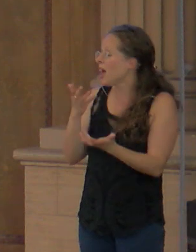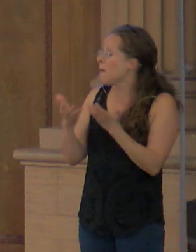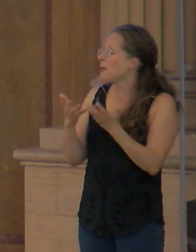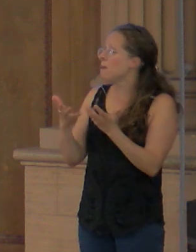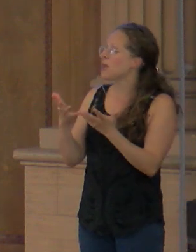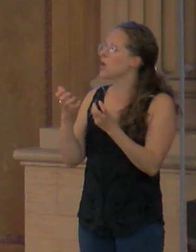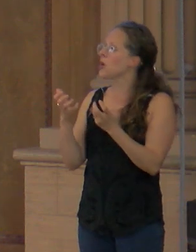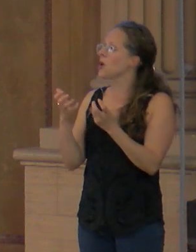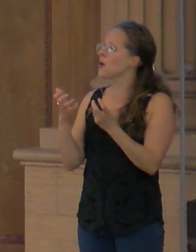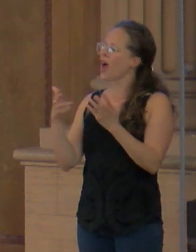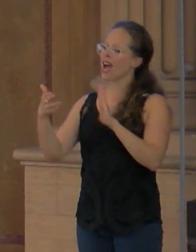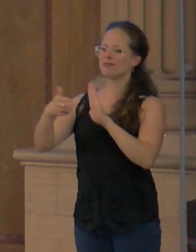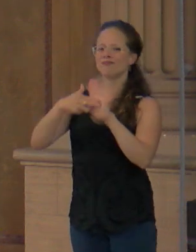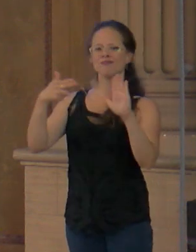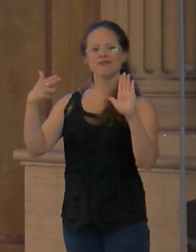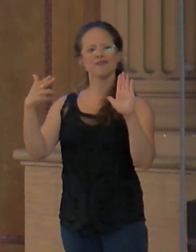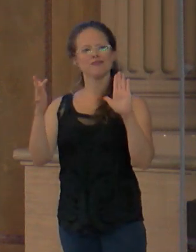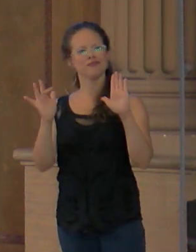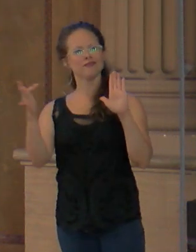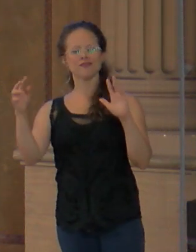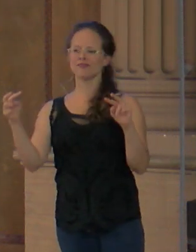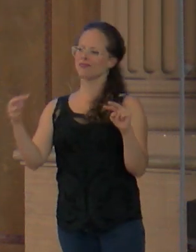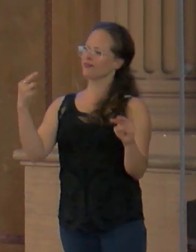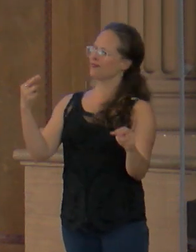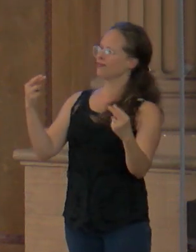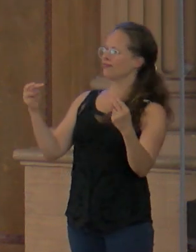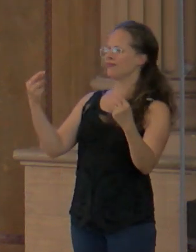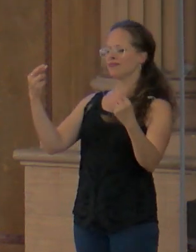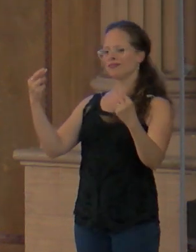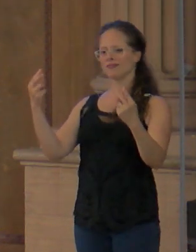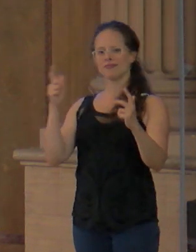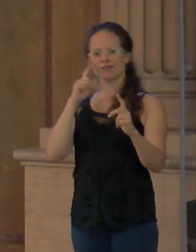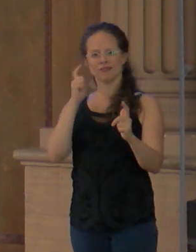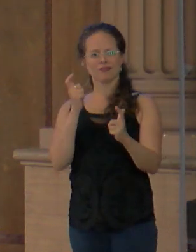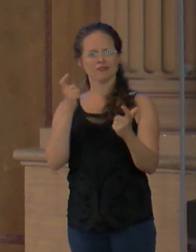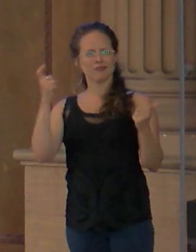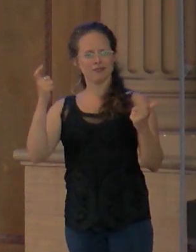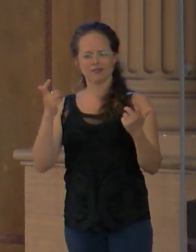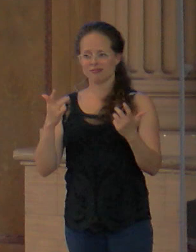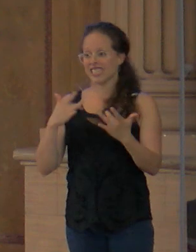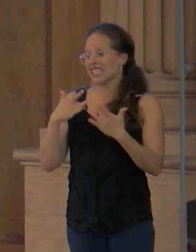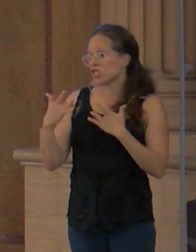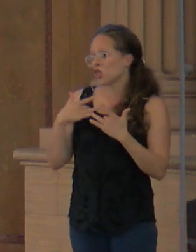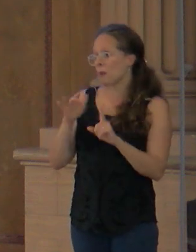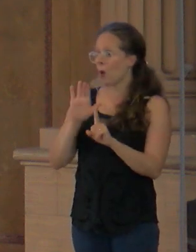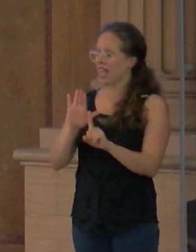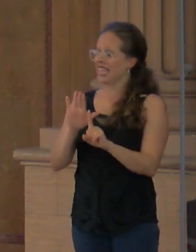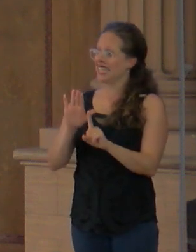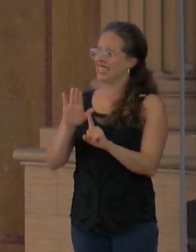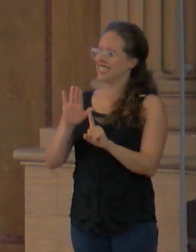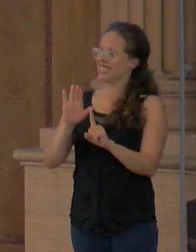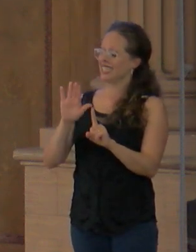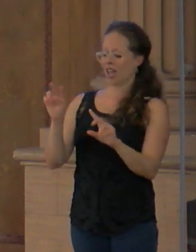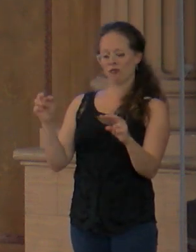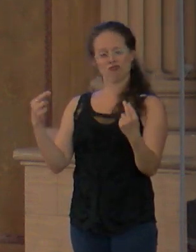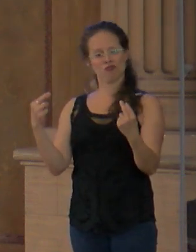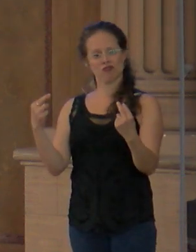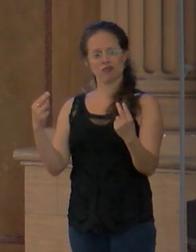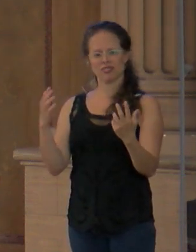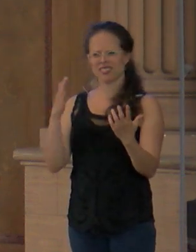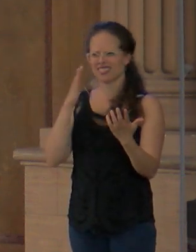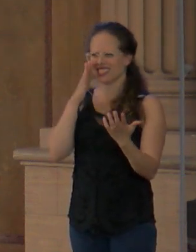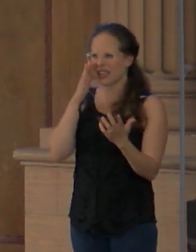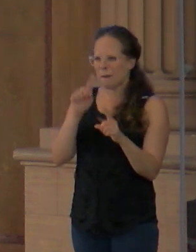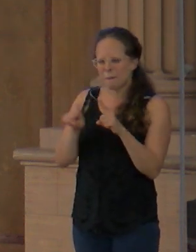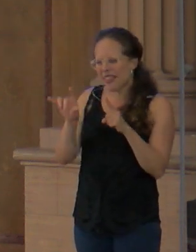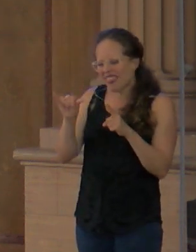clout and faux credibility. Maybe he did that because he was more concerned about image than truth, but it was an unjust weight